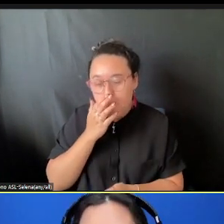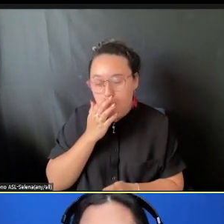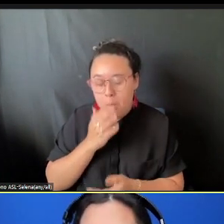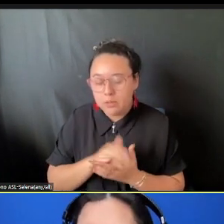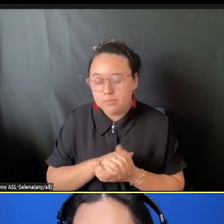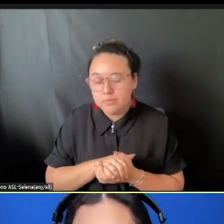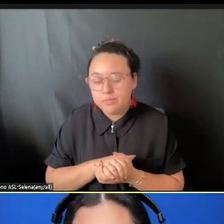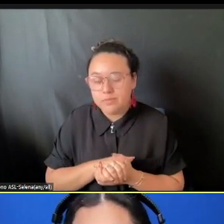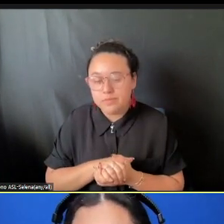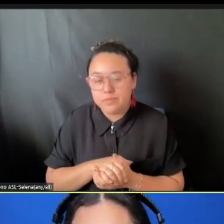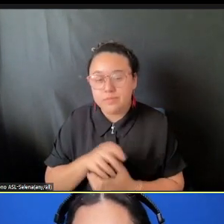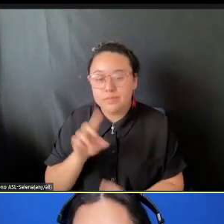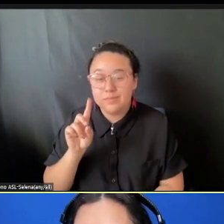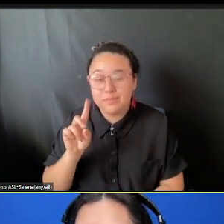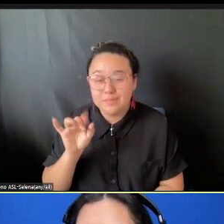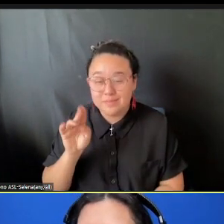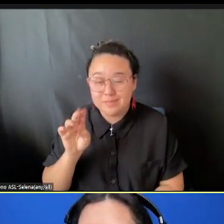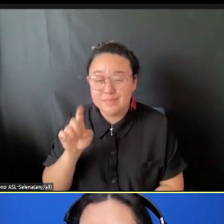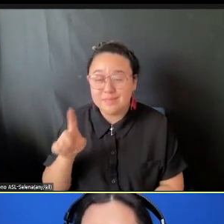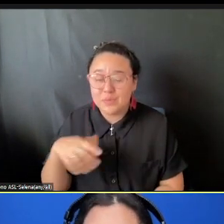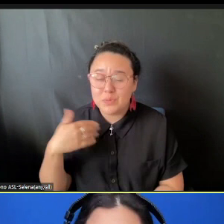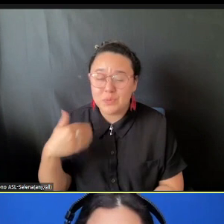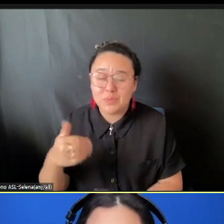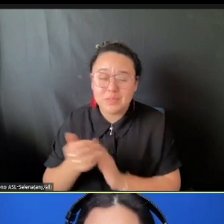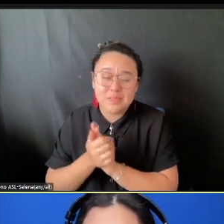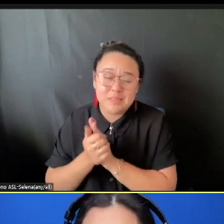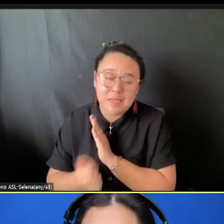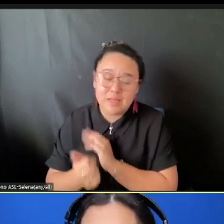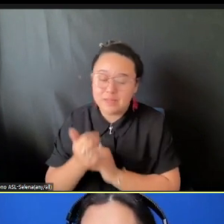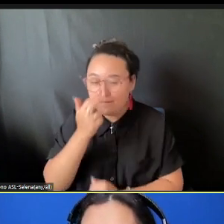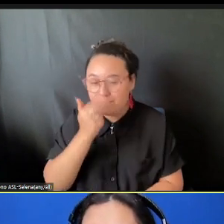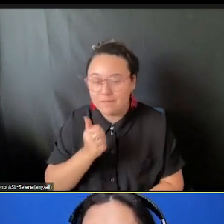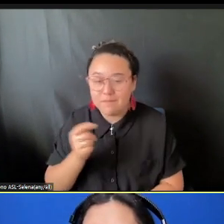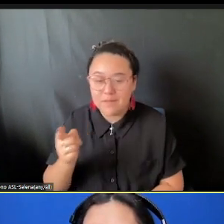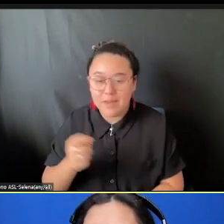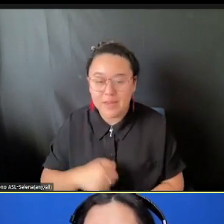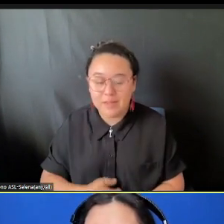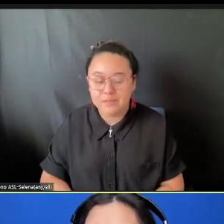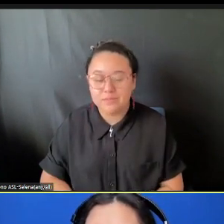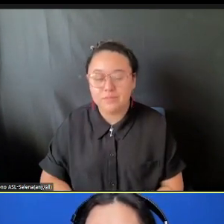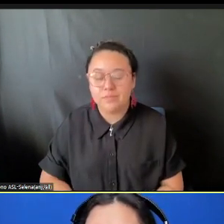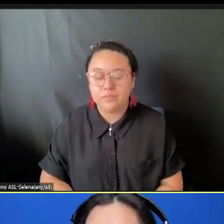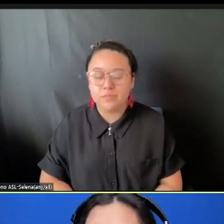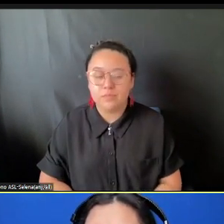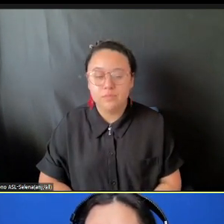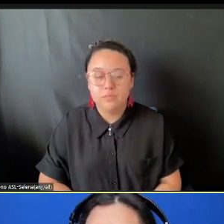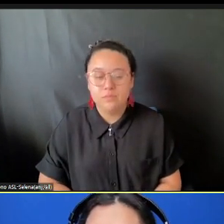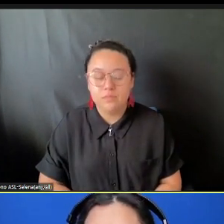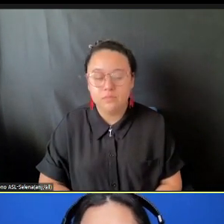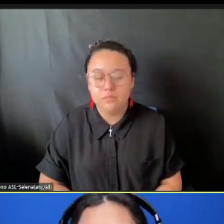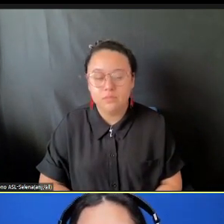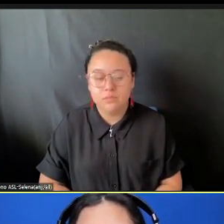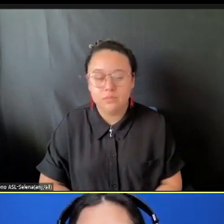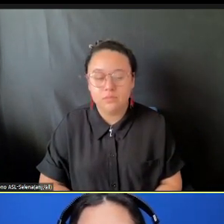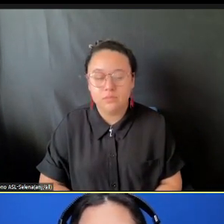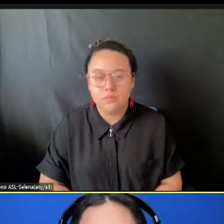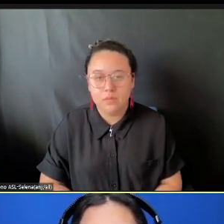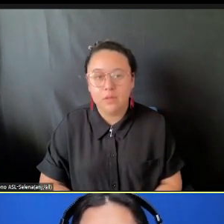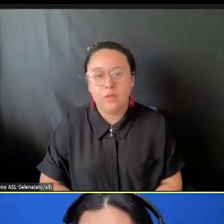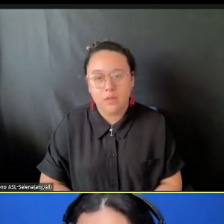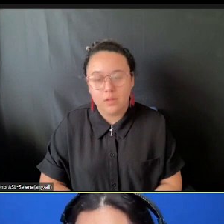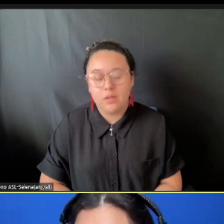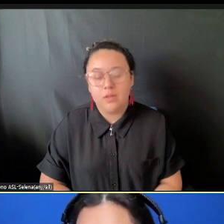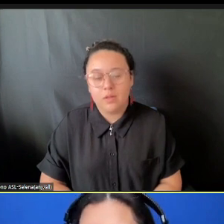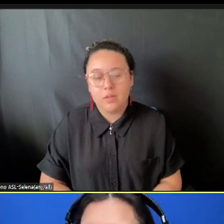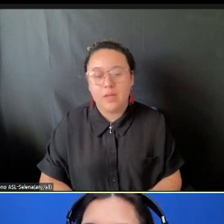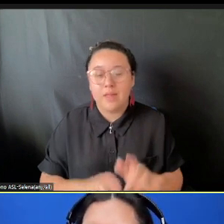And she's just so talented and so funny. But at the same time, you know, I think that's something that we